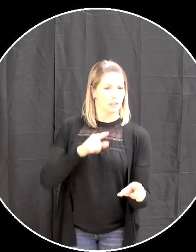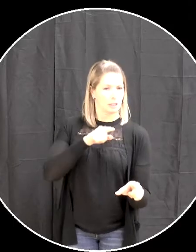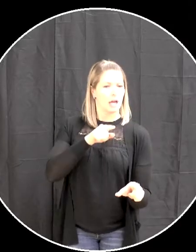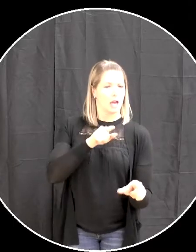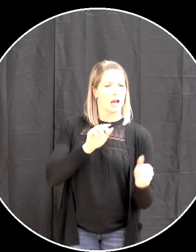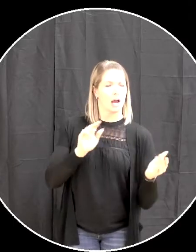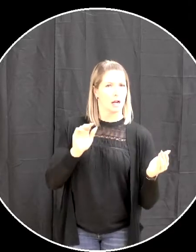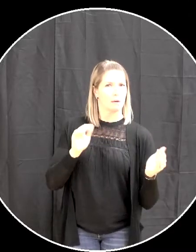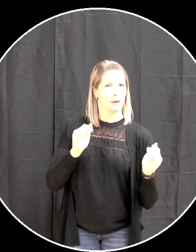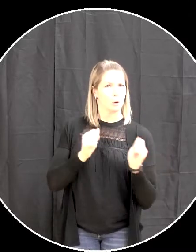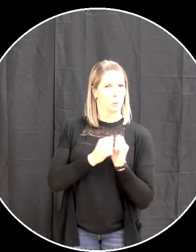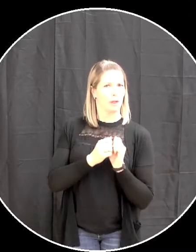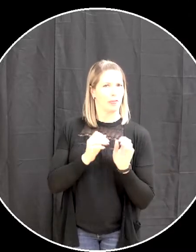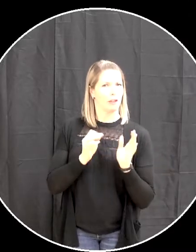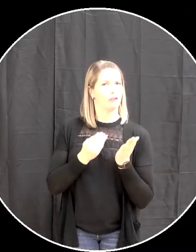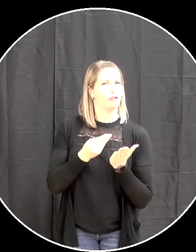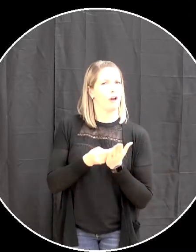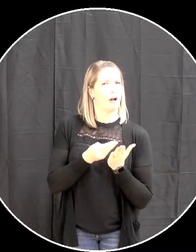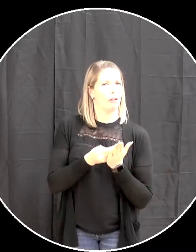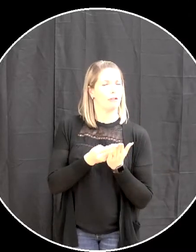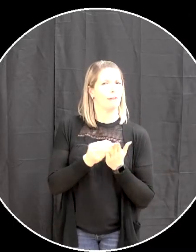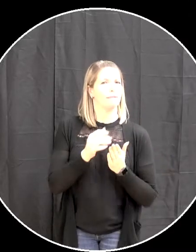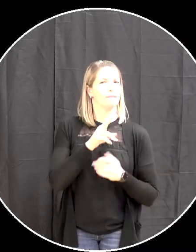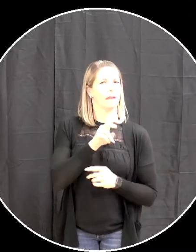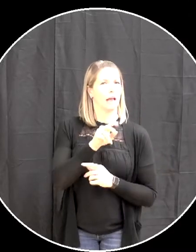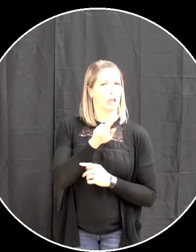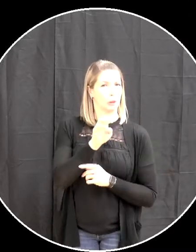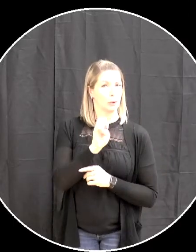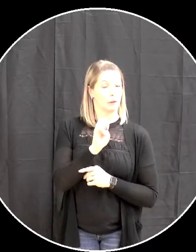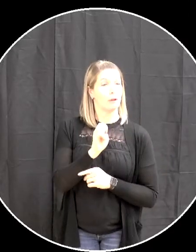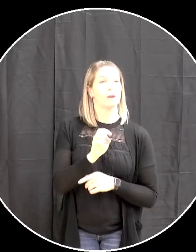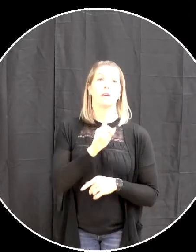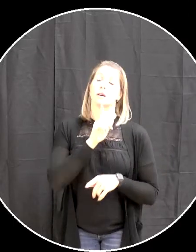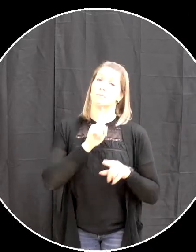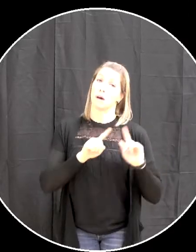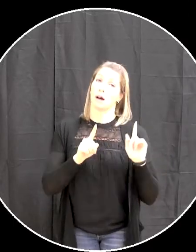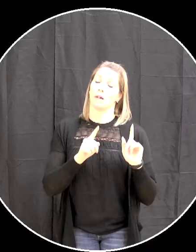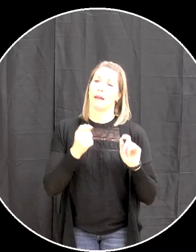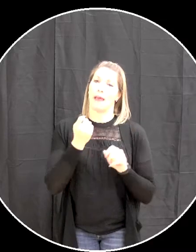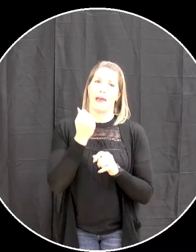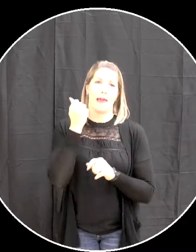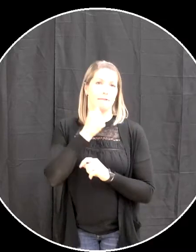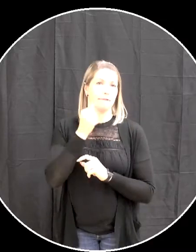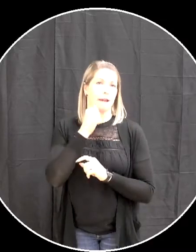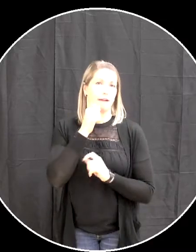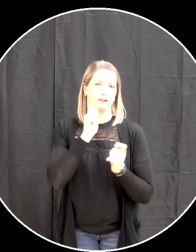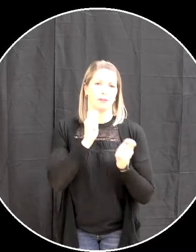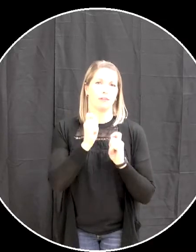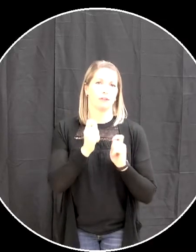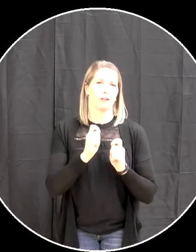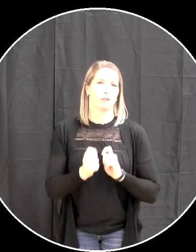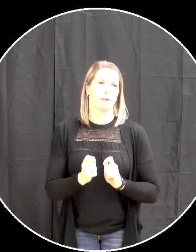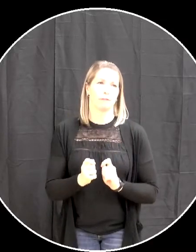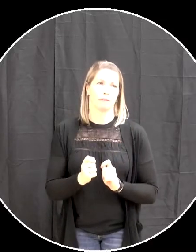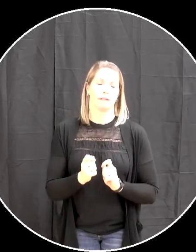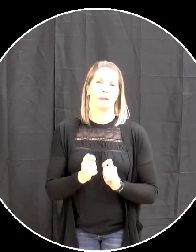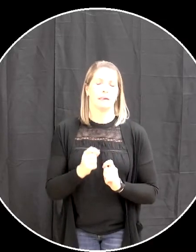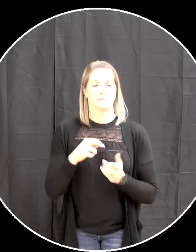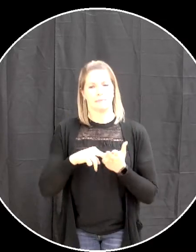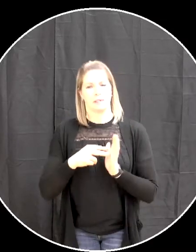highly subjective, as very minimal changes in the inputs to these calculations can result in very big changes to the